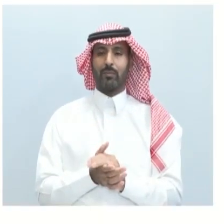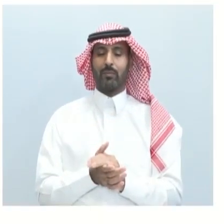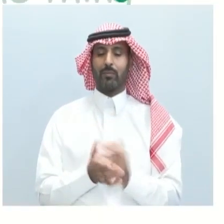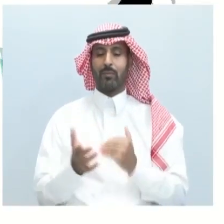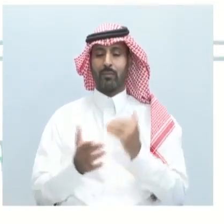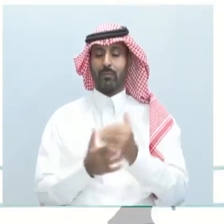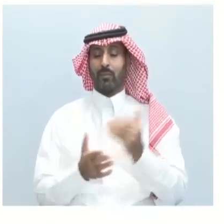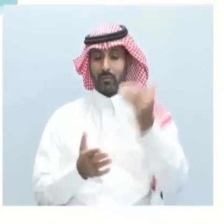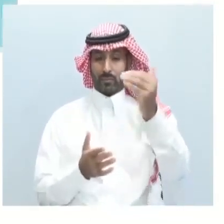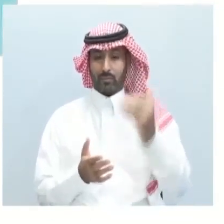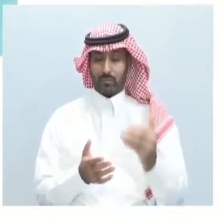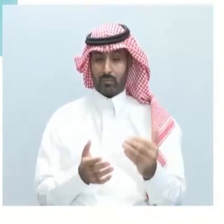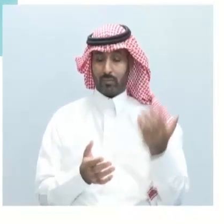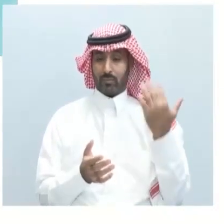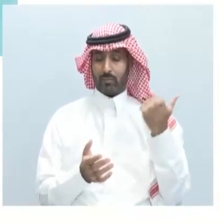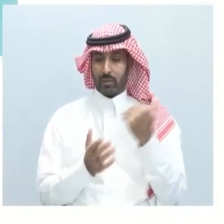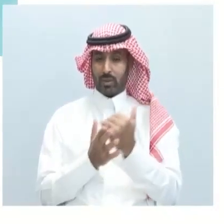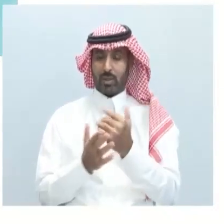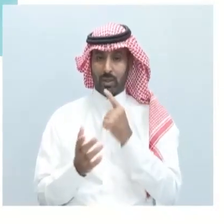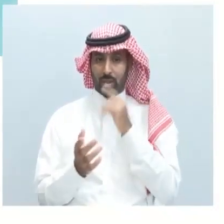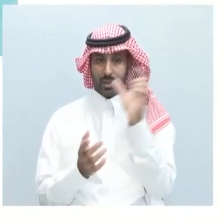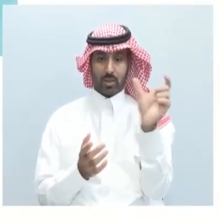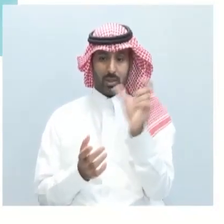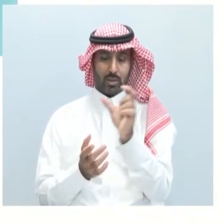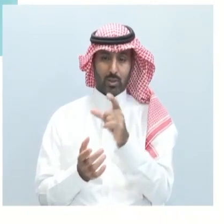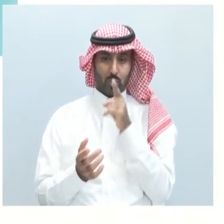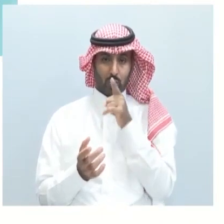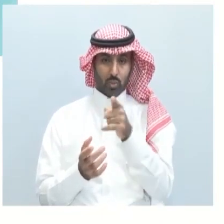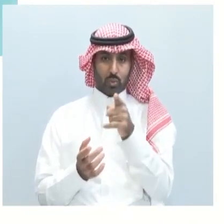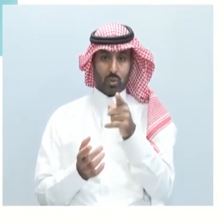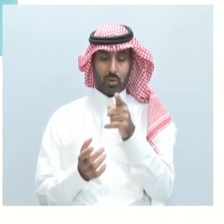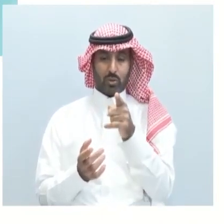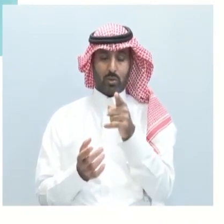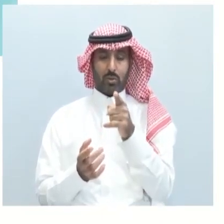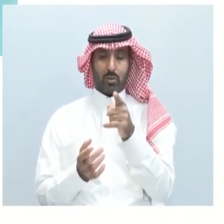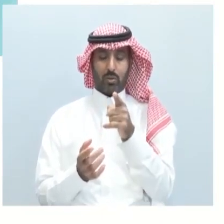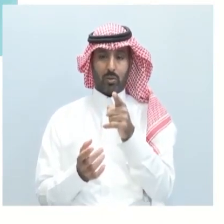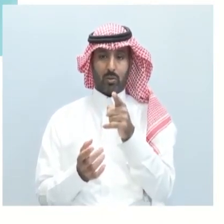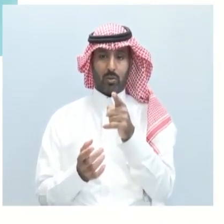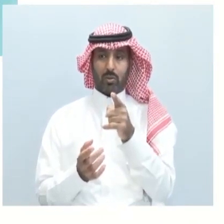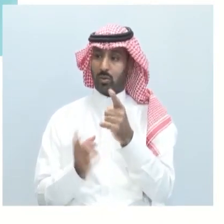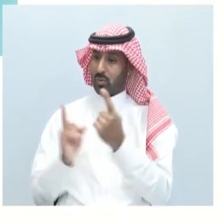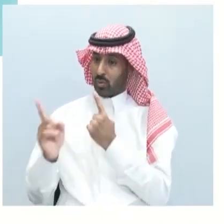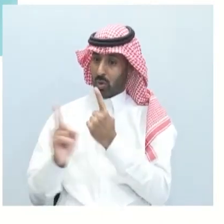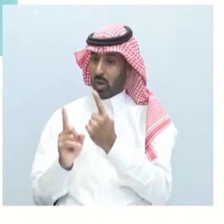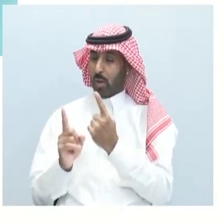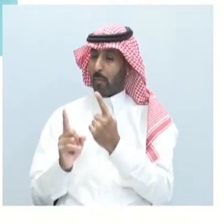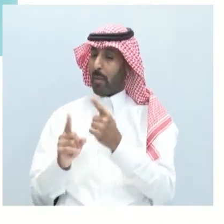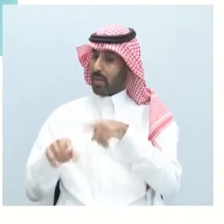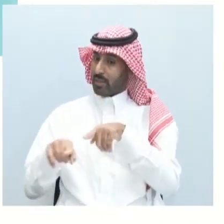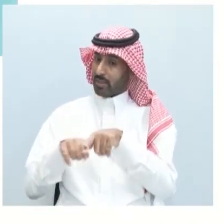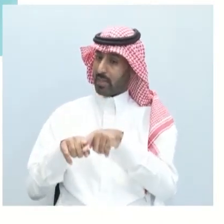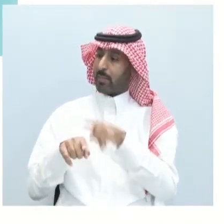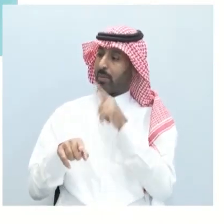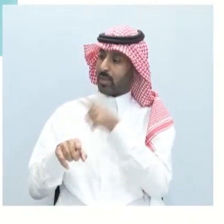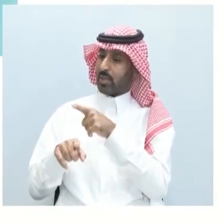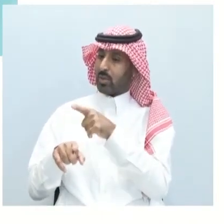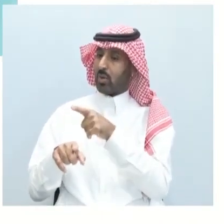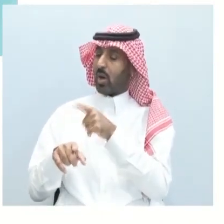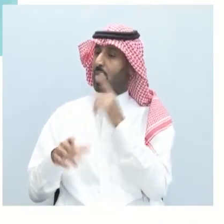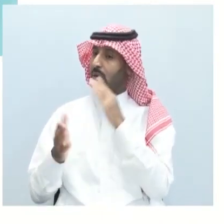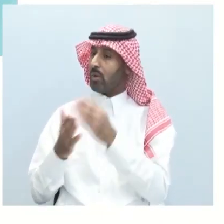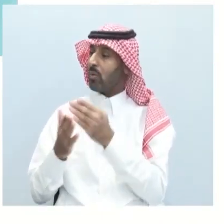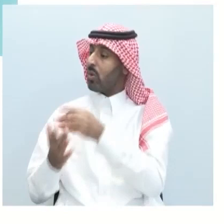Now these other phrases that we have here in the real talk, your turn is to role play with a partner. Pretend that you are dividing